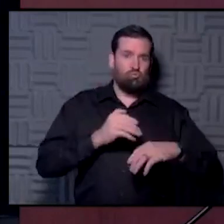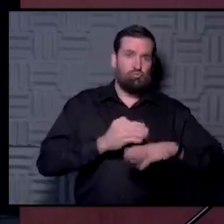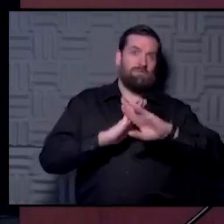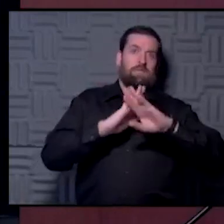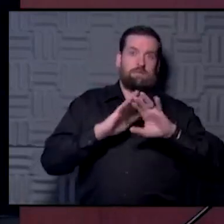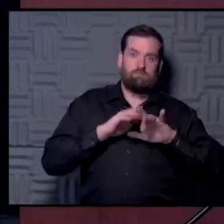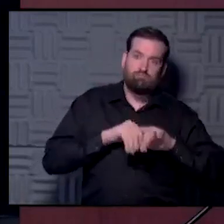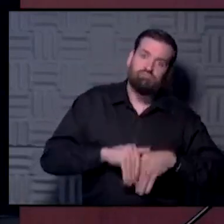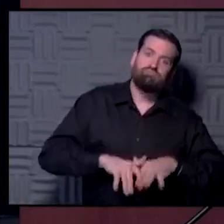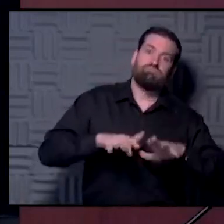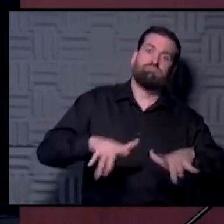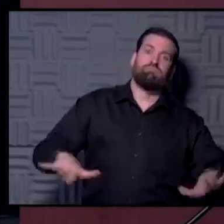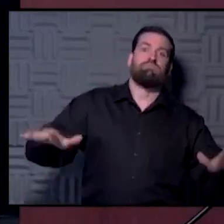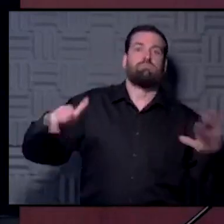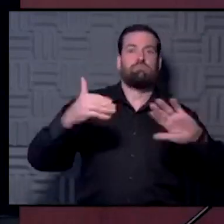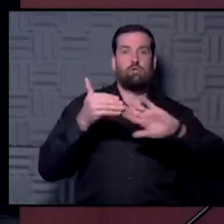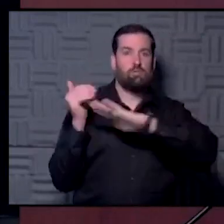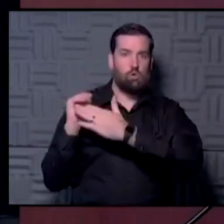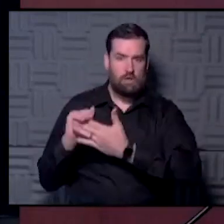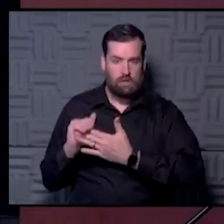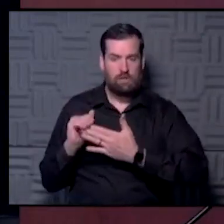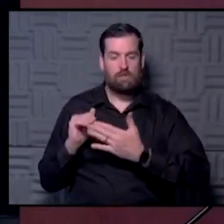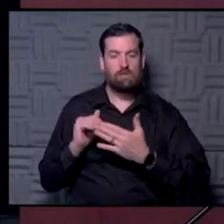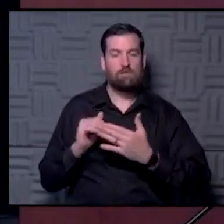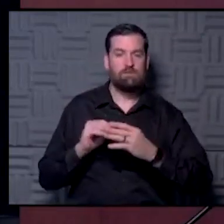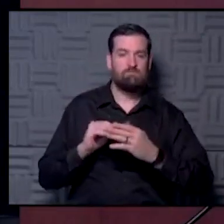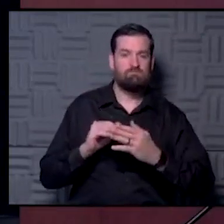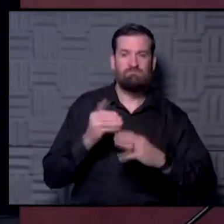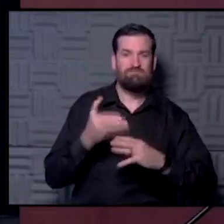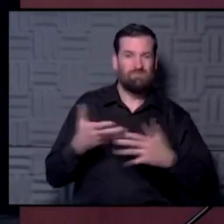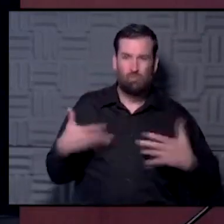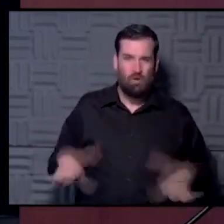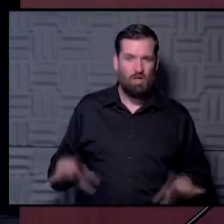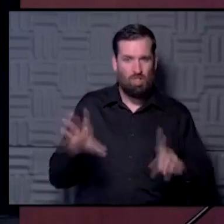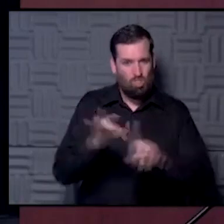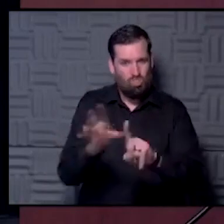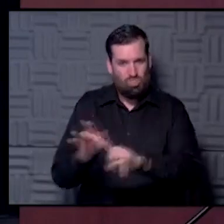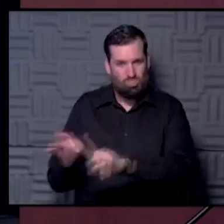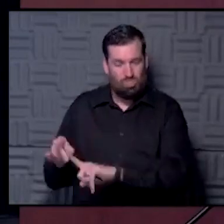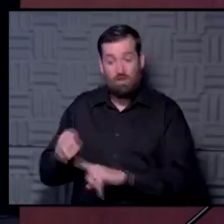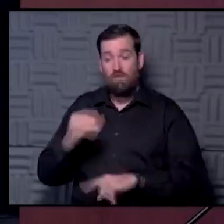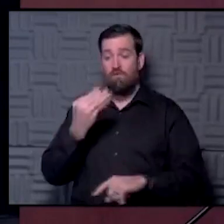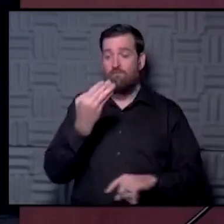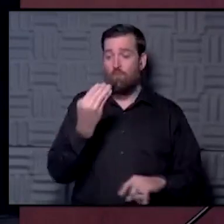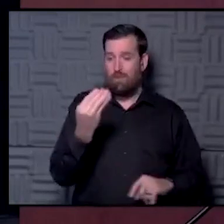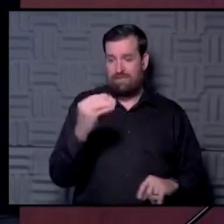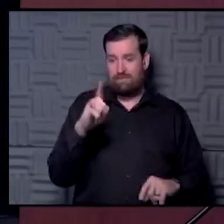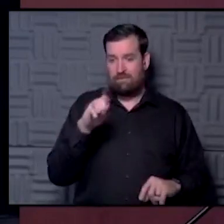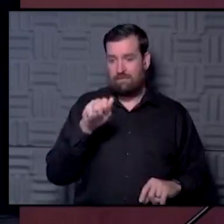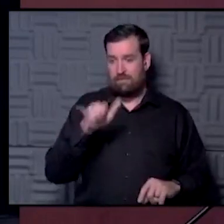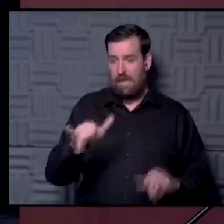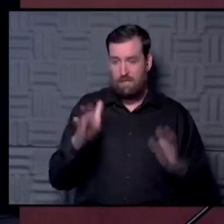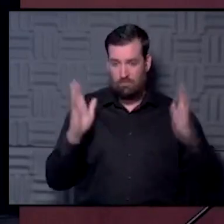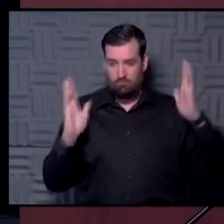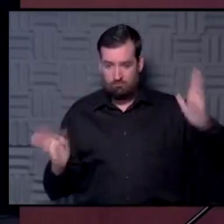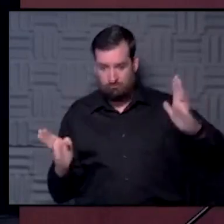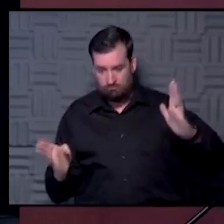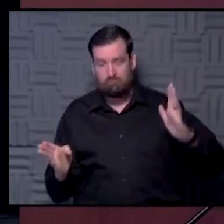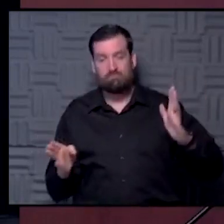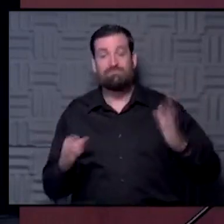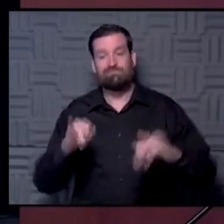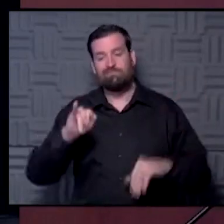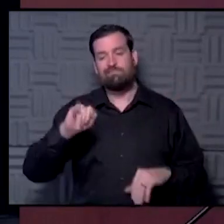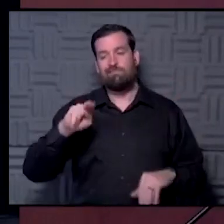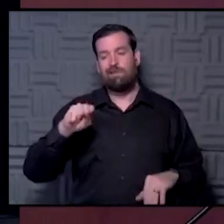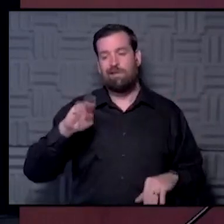the community and preventing transmission, that 14-day window that is synonymous with the